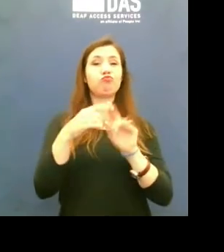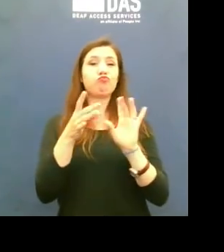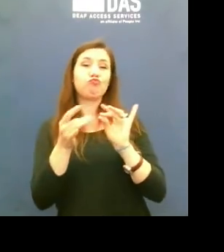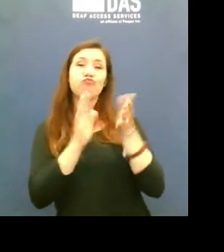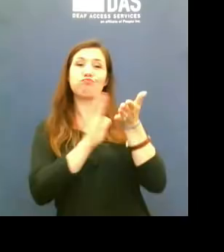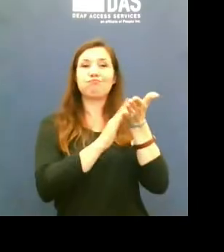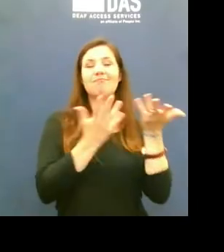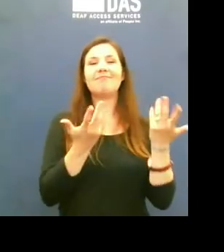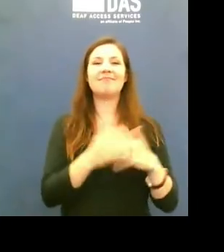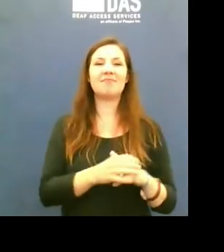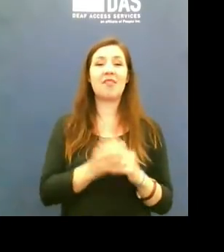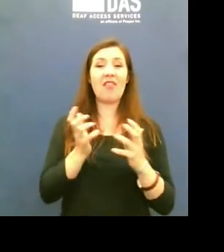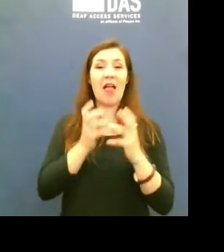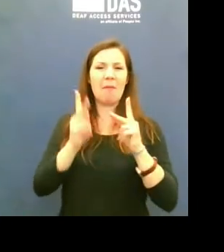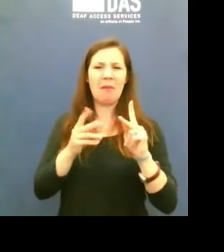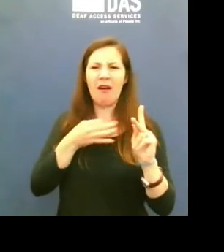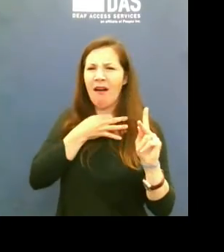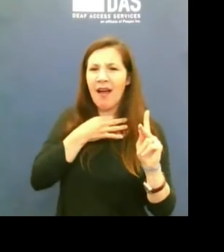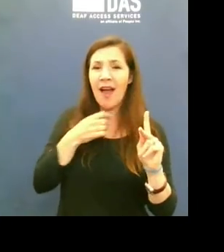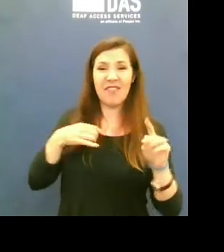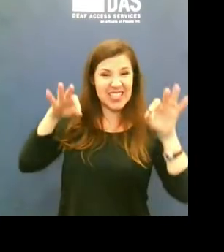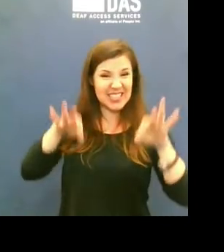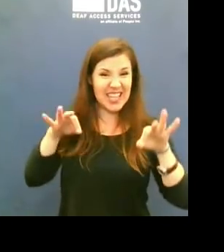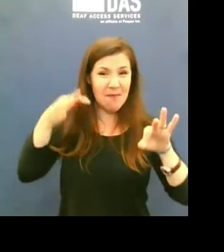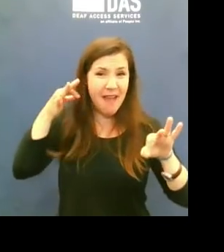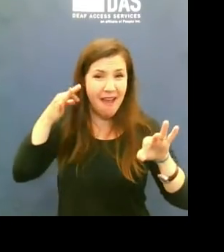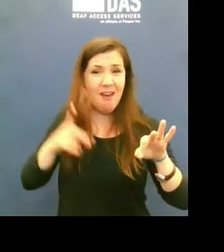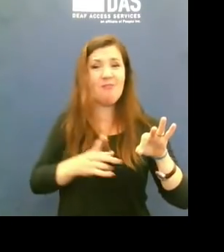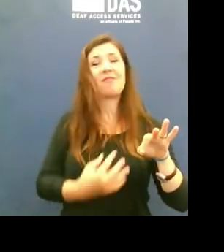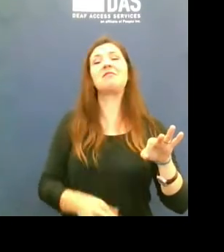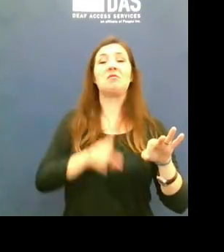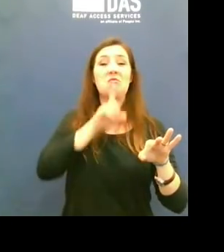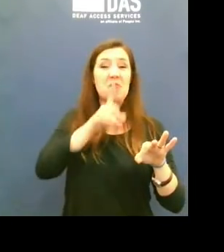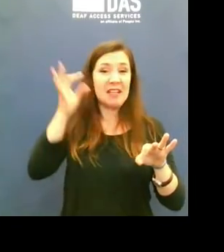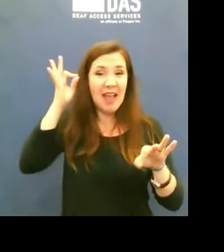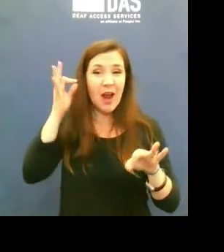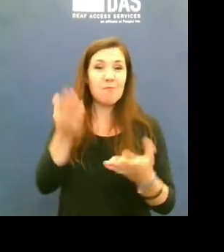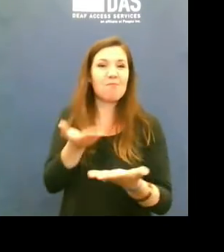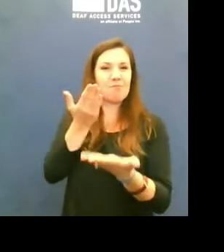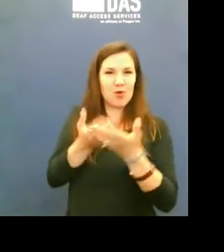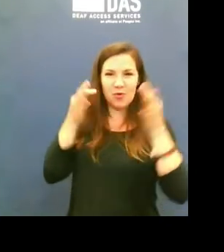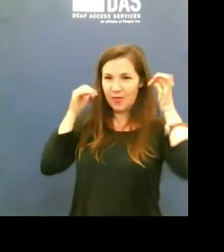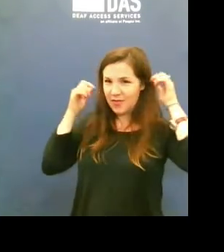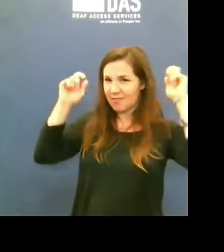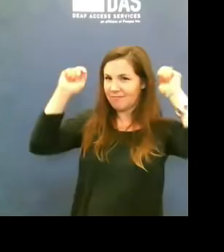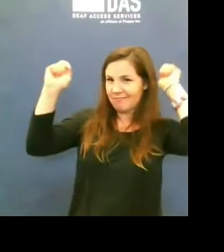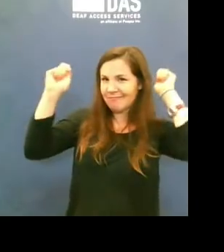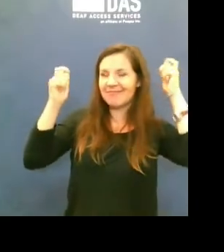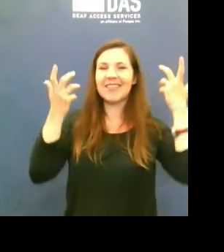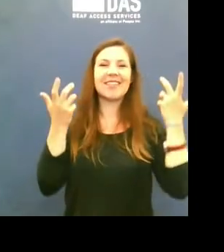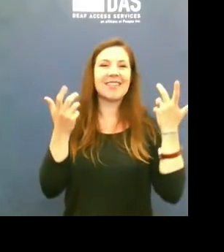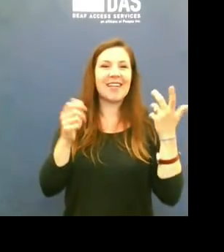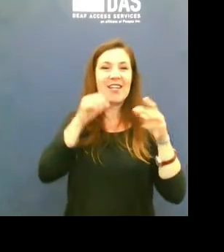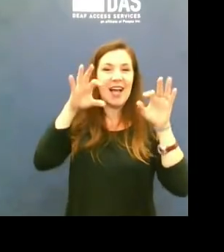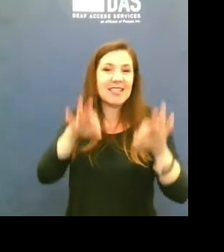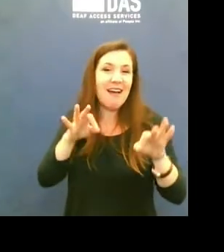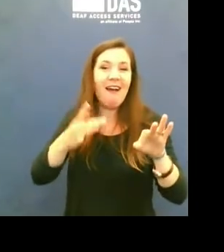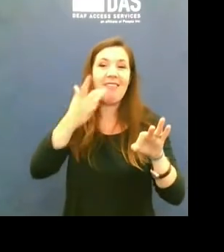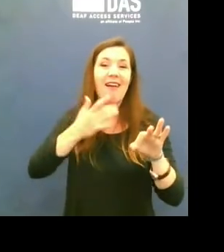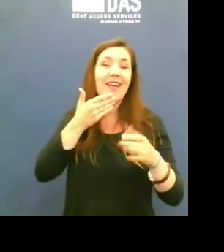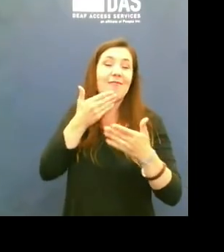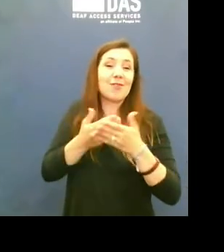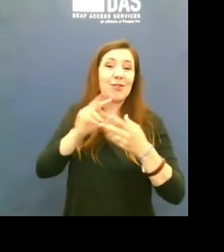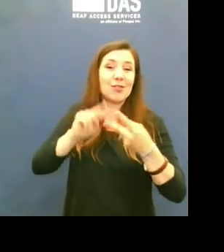And yes, I've had a lot of people wonder, do I dye my hair and is it real? I think we've proved lately the hair is real, and I do not dye. I'm lucky I have good